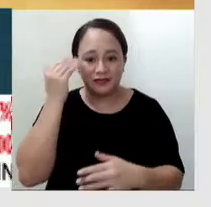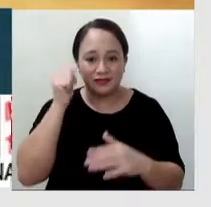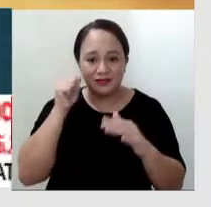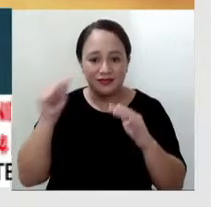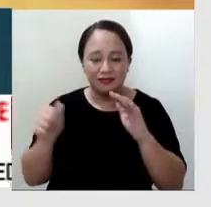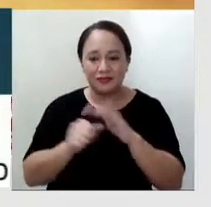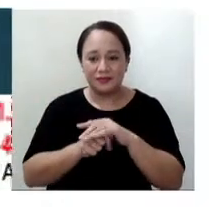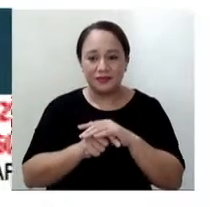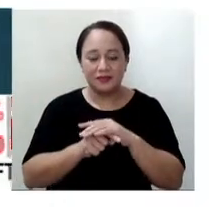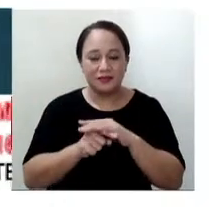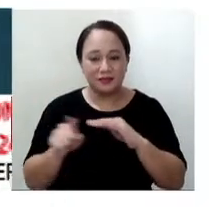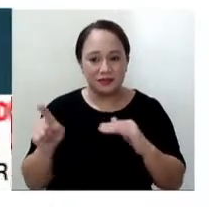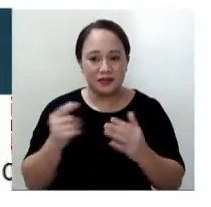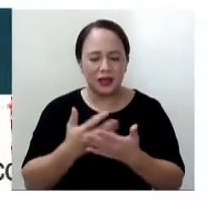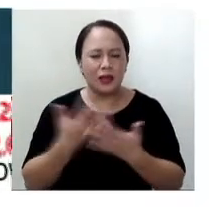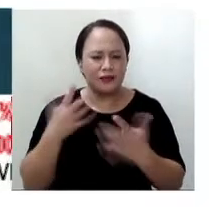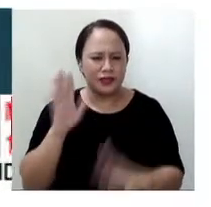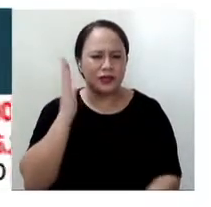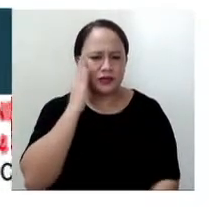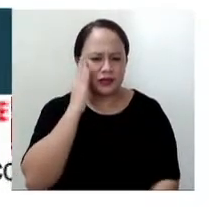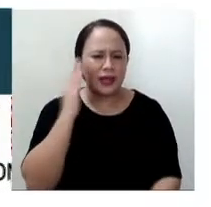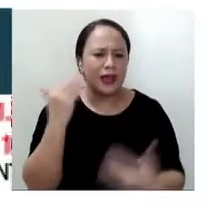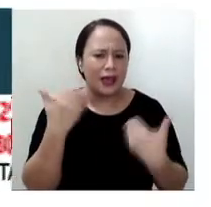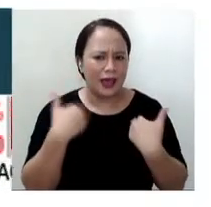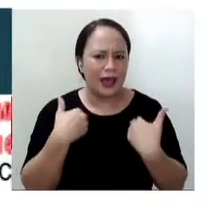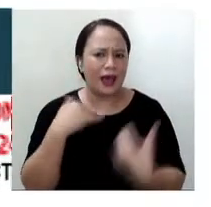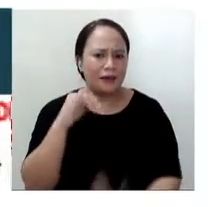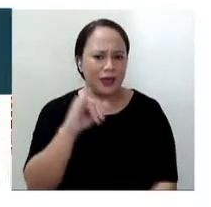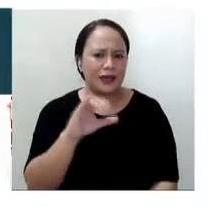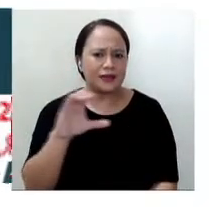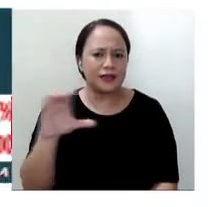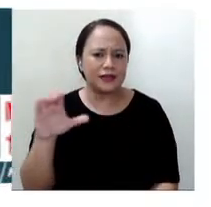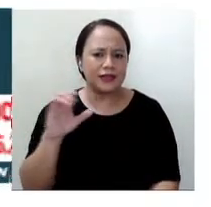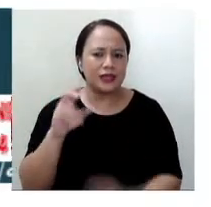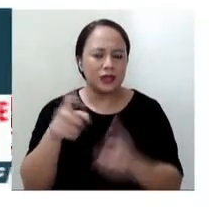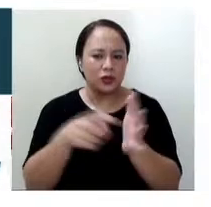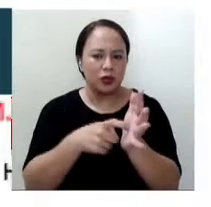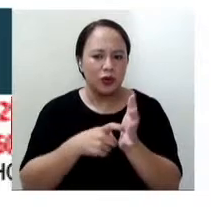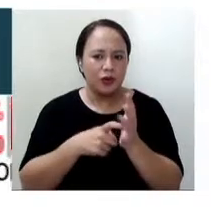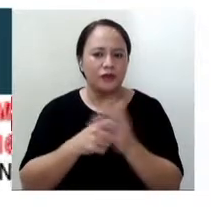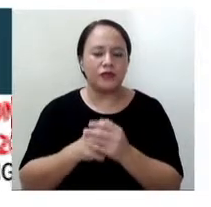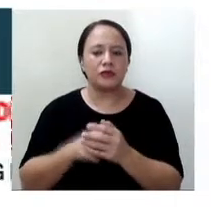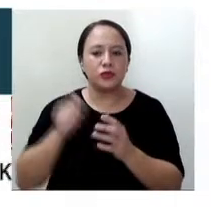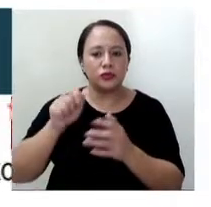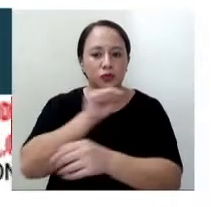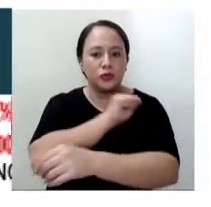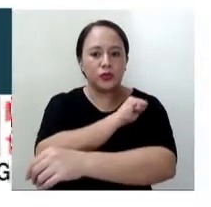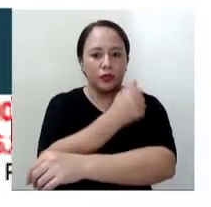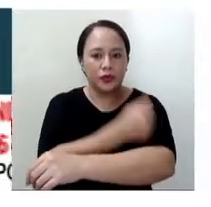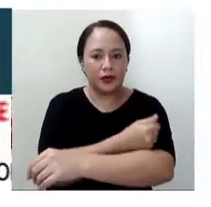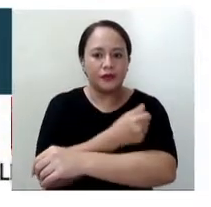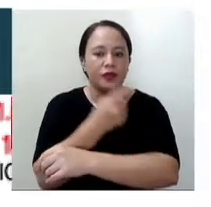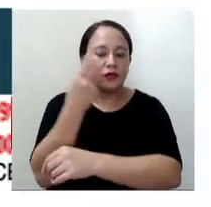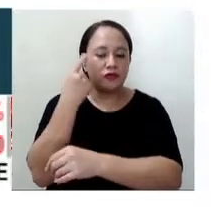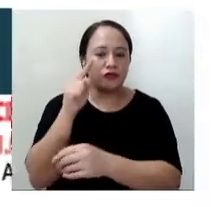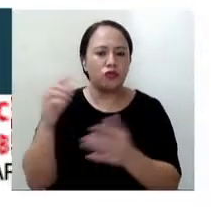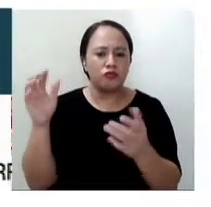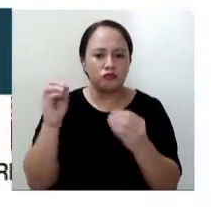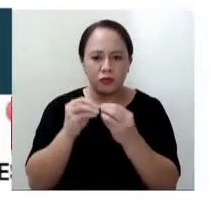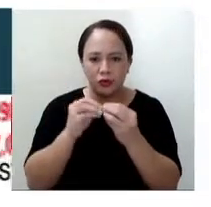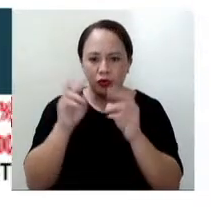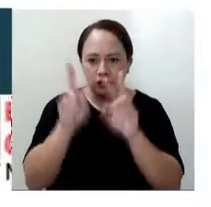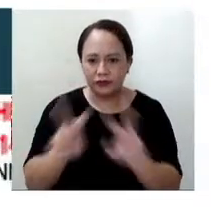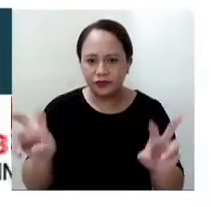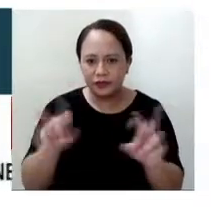Right. We do know that there is that ICC request for a judicial authorization for a full-blown investigation into